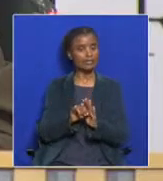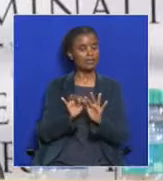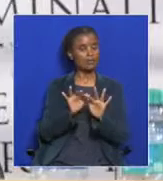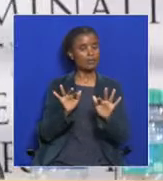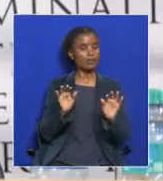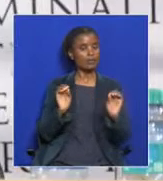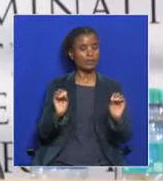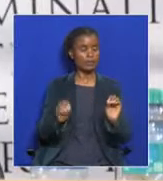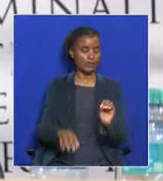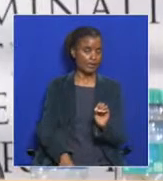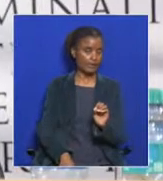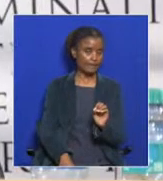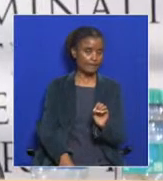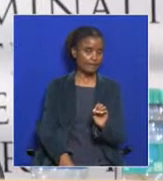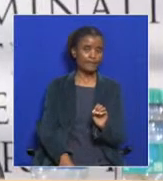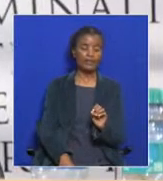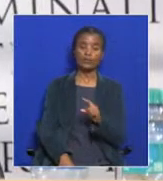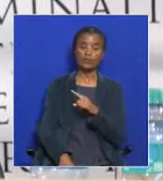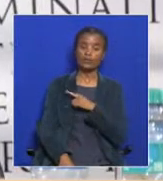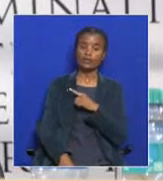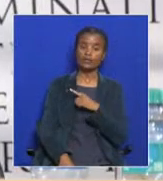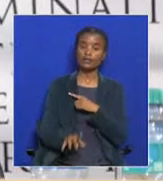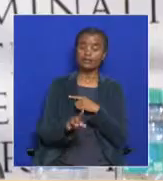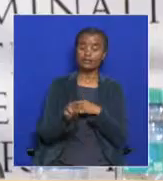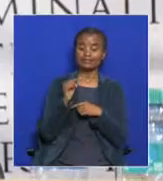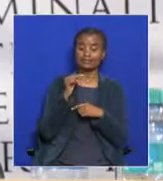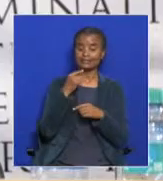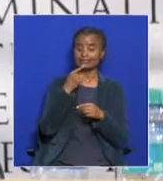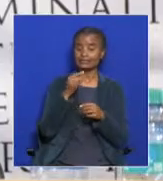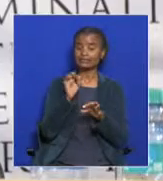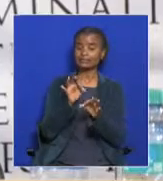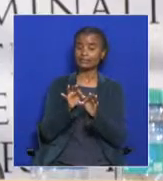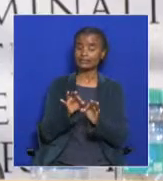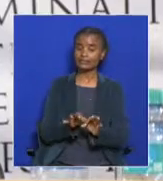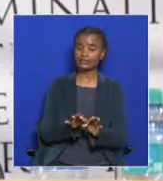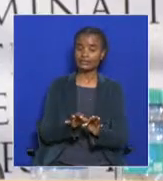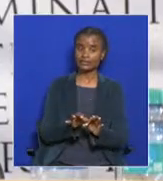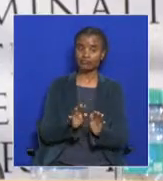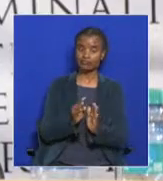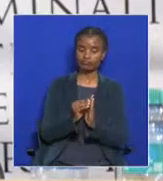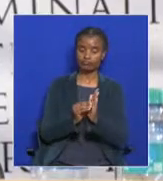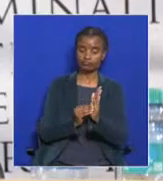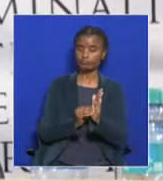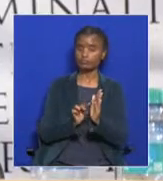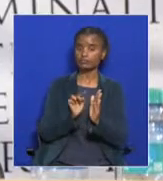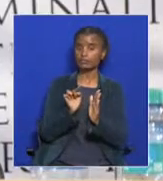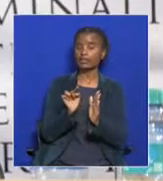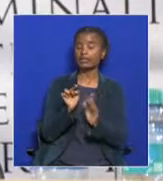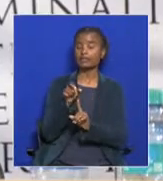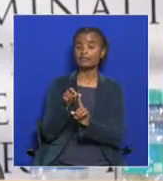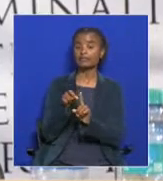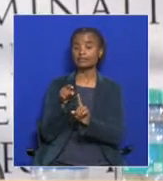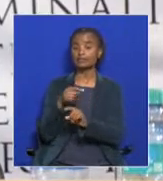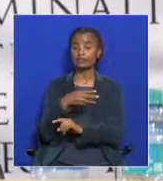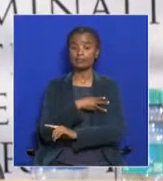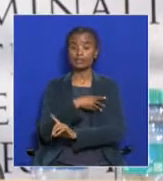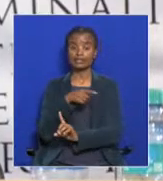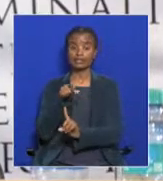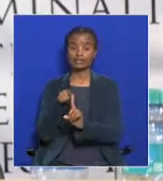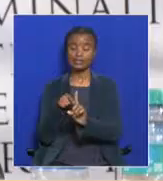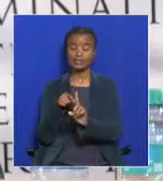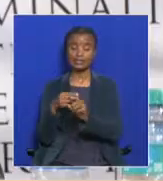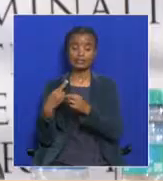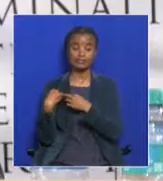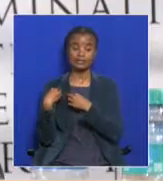is required to provide specificity, somebody who is a manager responsible for that facility,